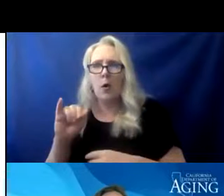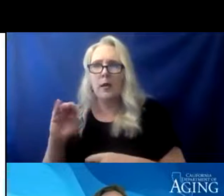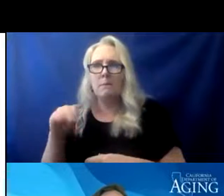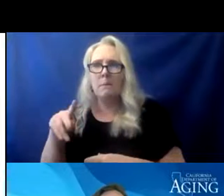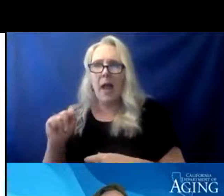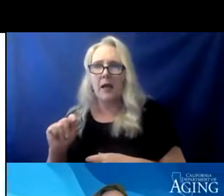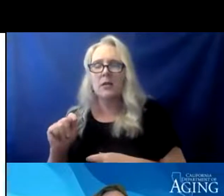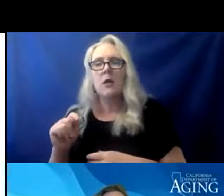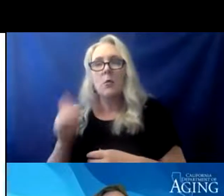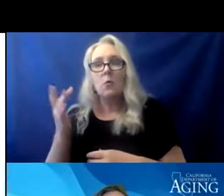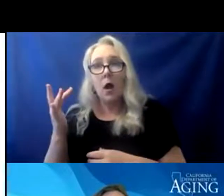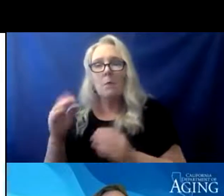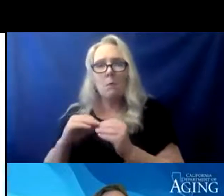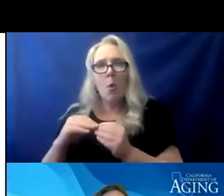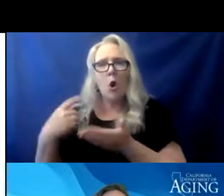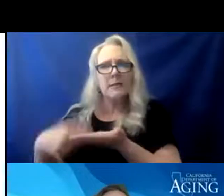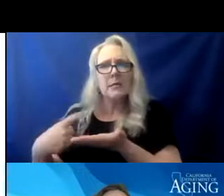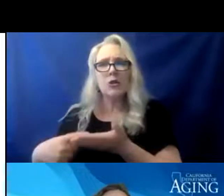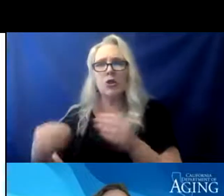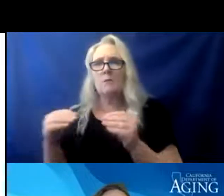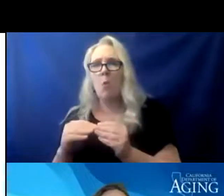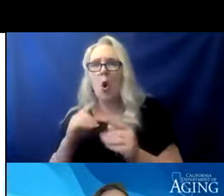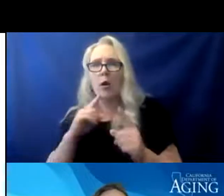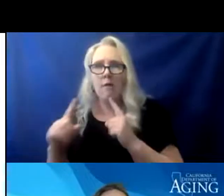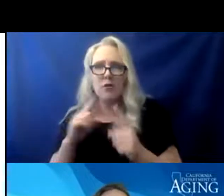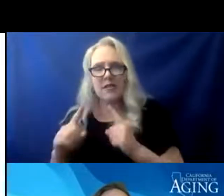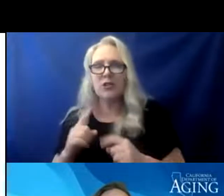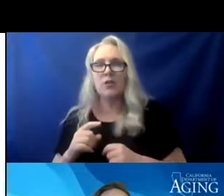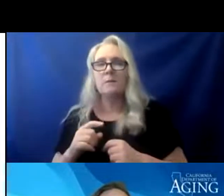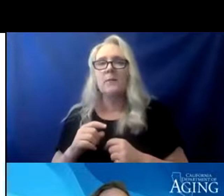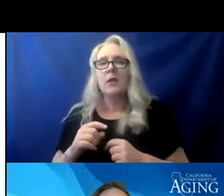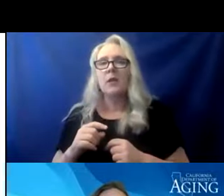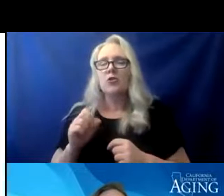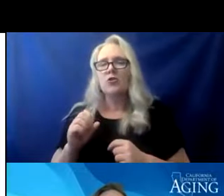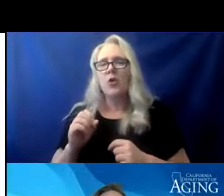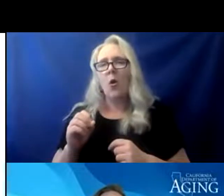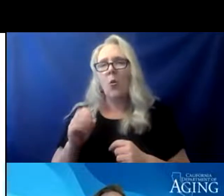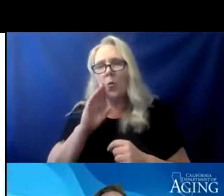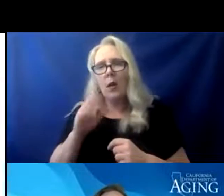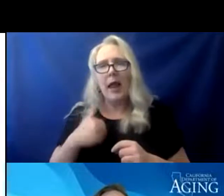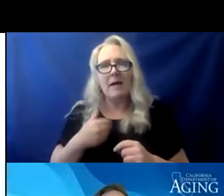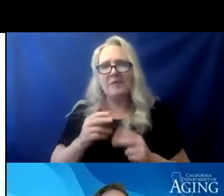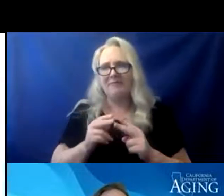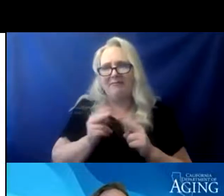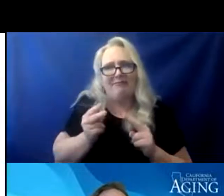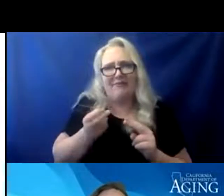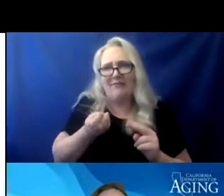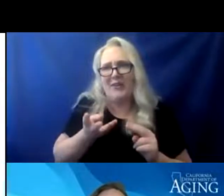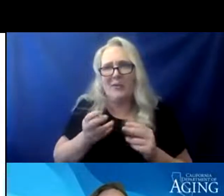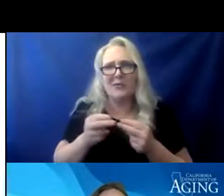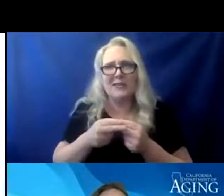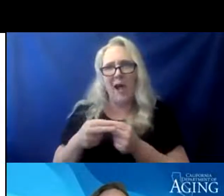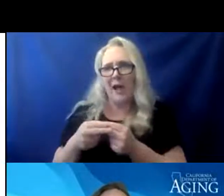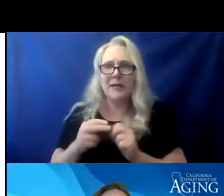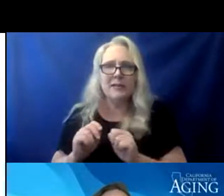more discussion and more conversation. So in service of that, there will be very few slides. I'll give you the agenda so that you can see where we're